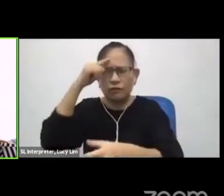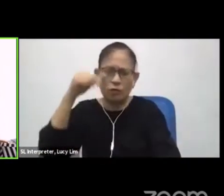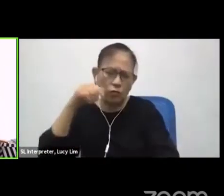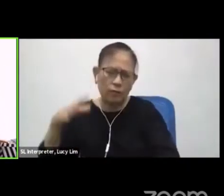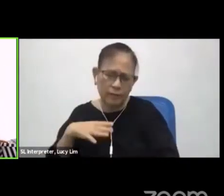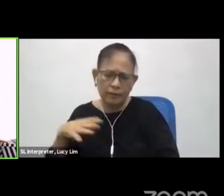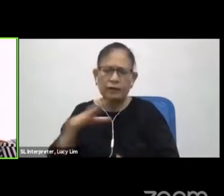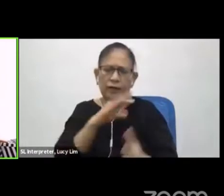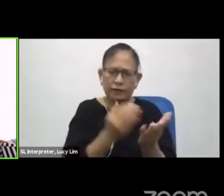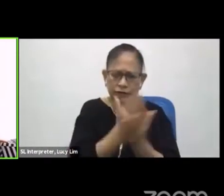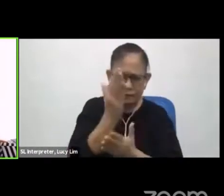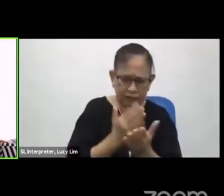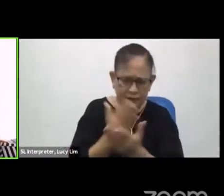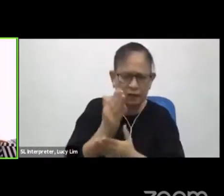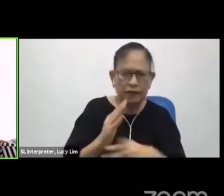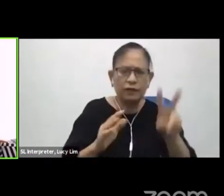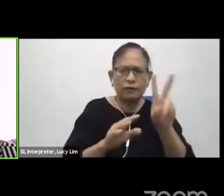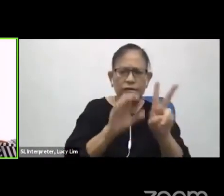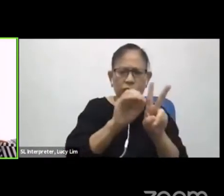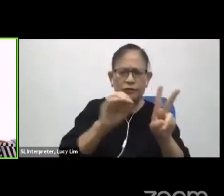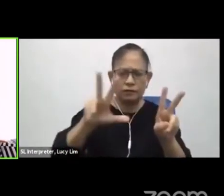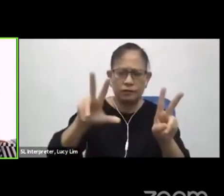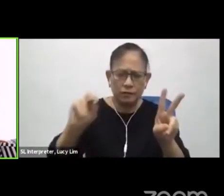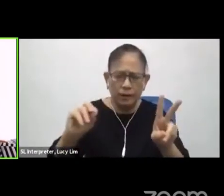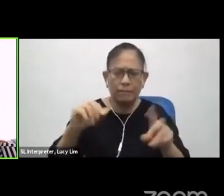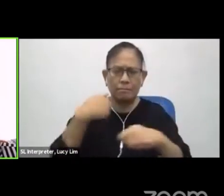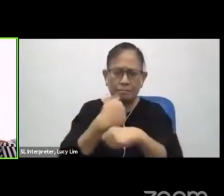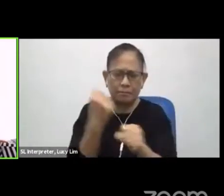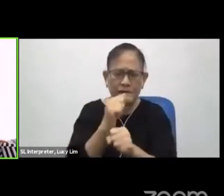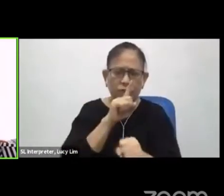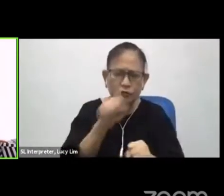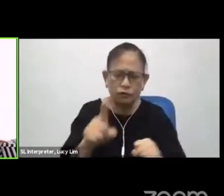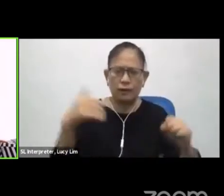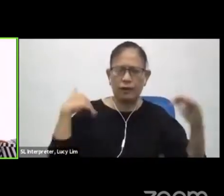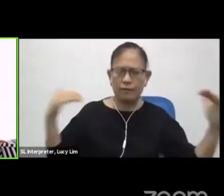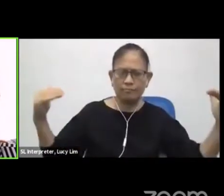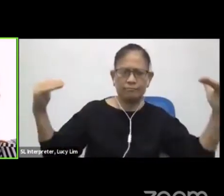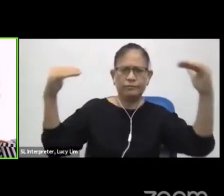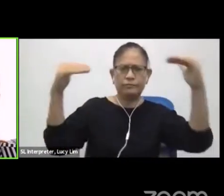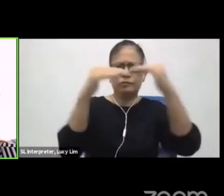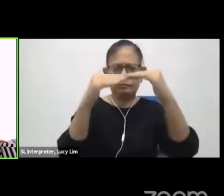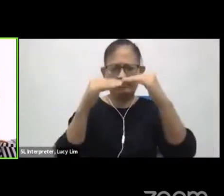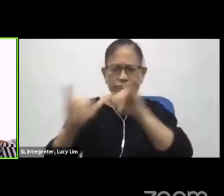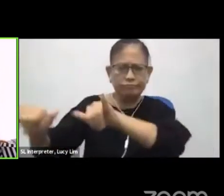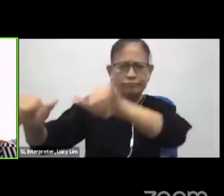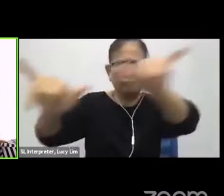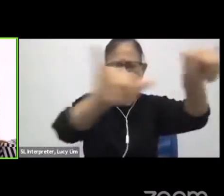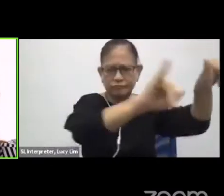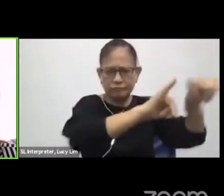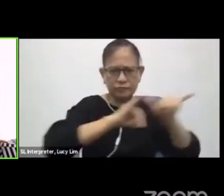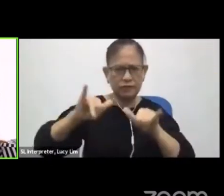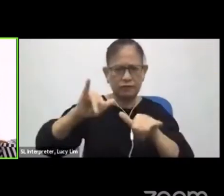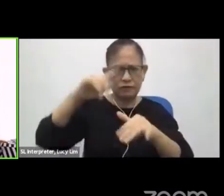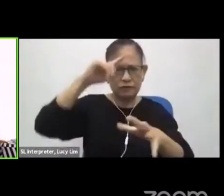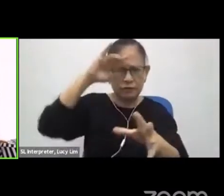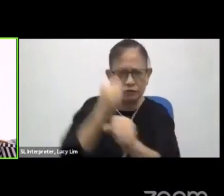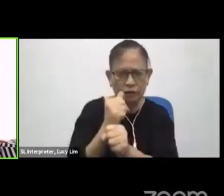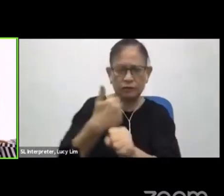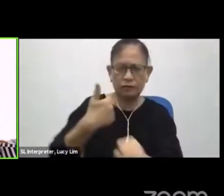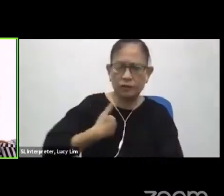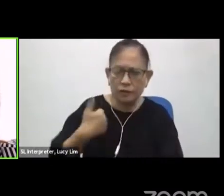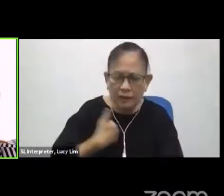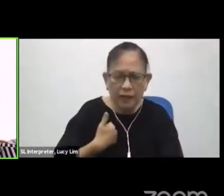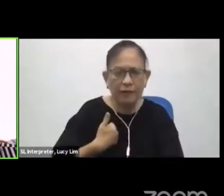In 2030, we will want to make sure that equality is applied everywhere as a norm. We trust ourselves and then trust you